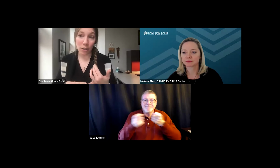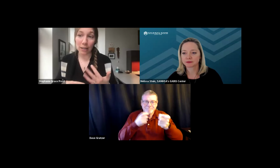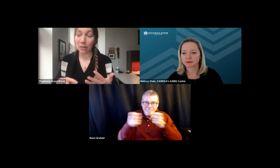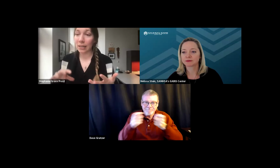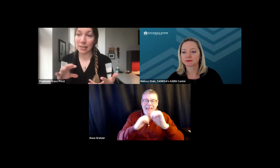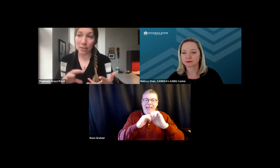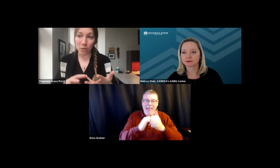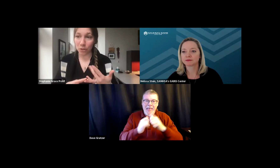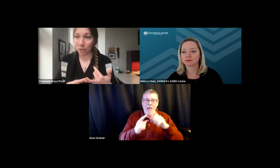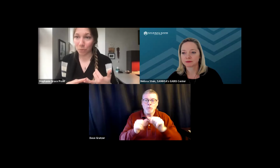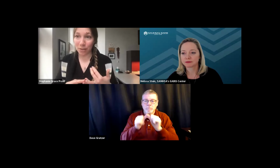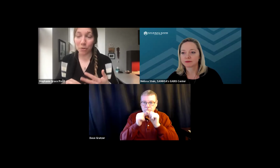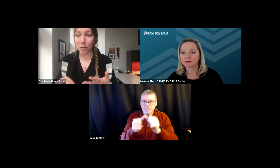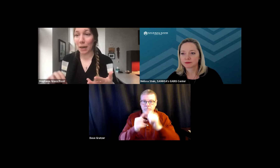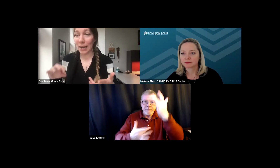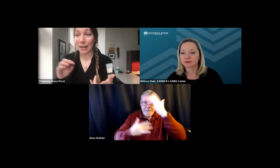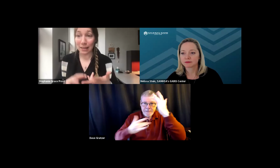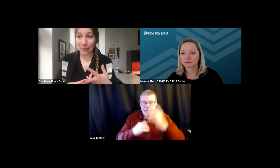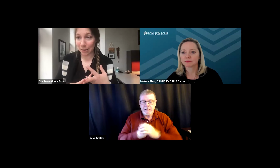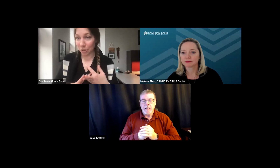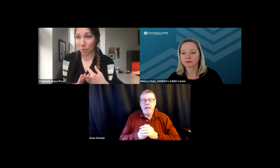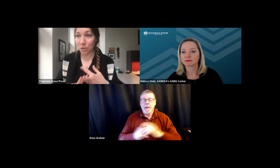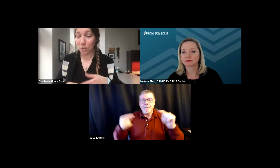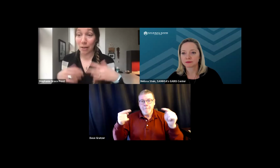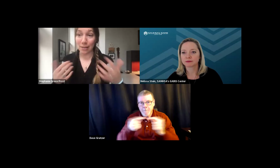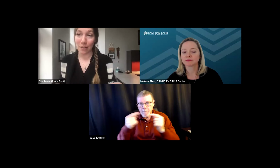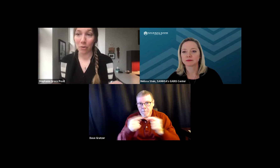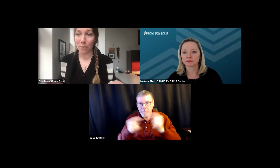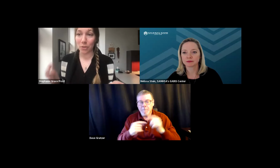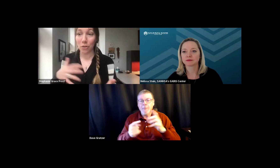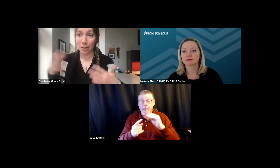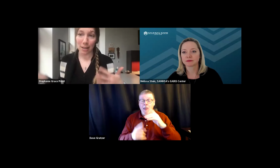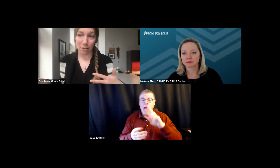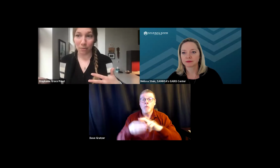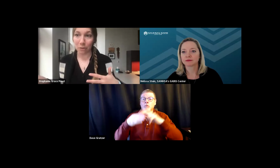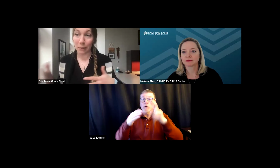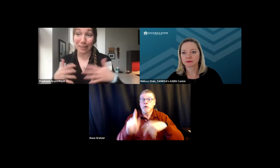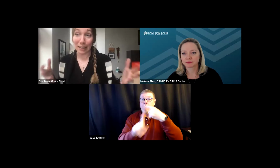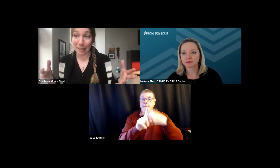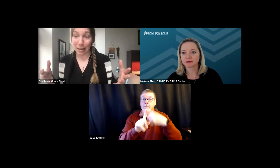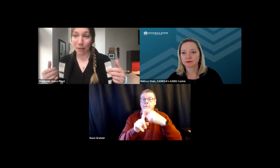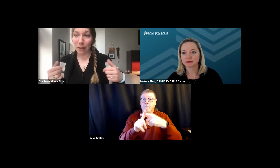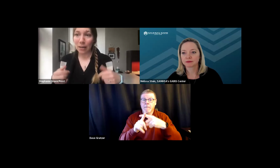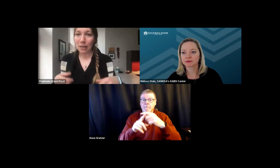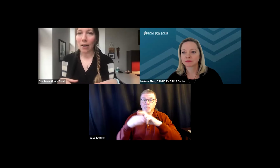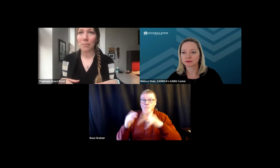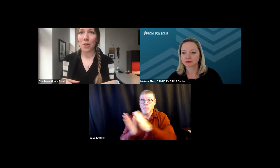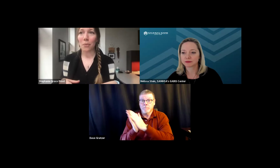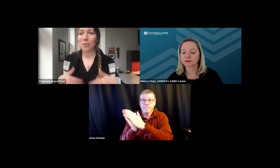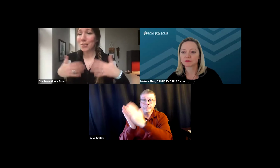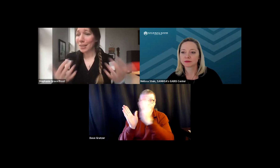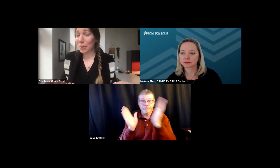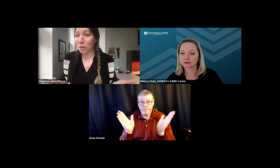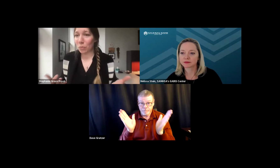mitigate chronic illness, to reduce the perception of pain, and thus contribute to positive outcomes across the health and well-being landscape.